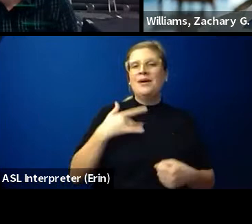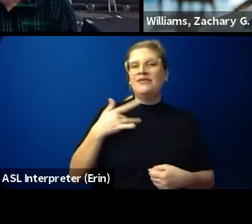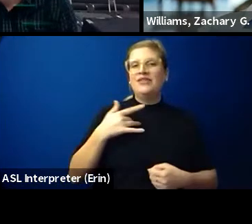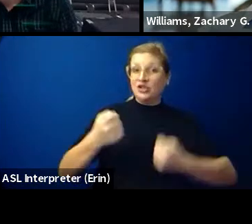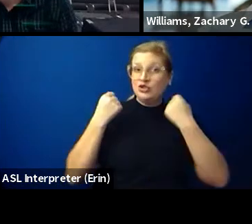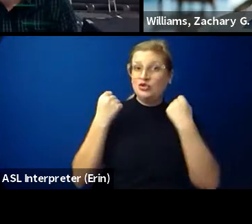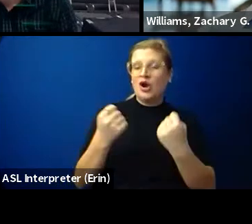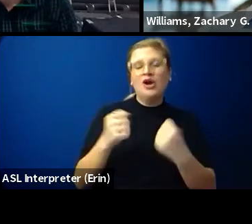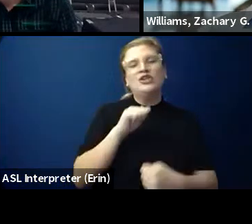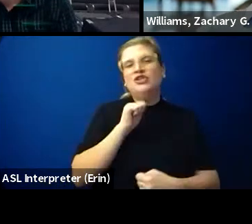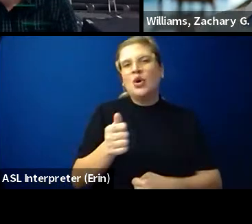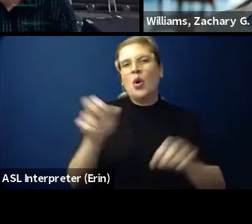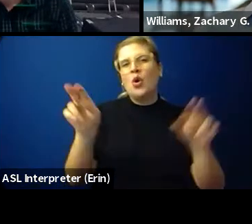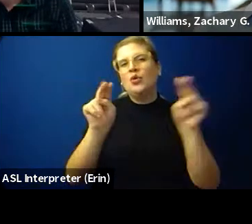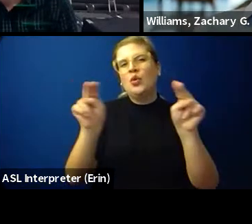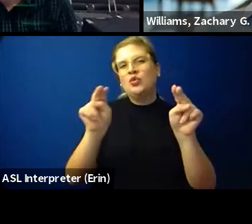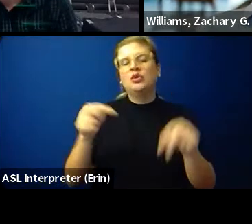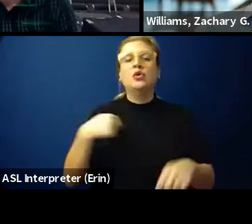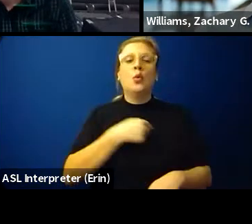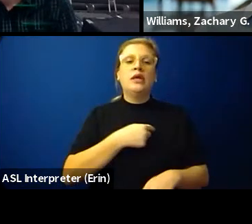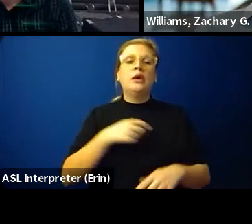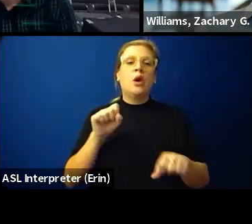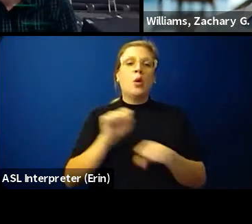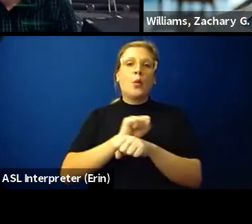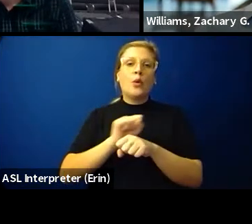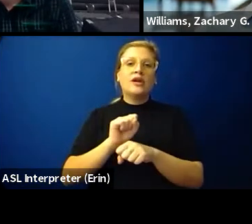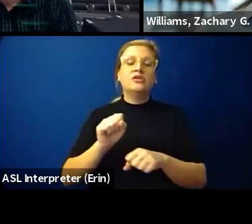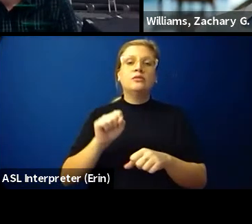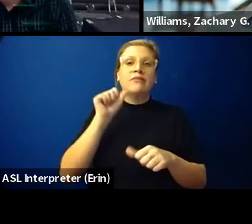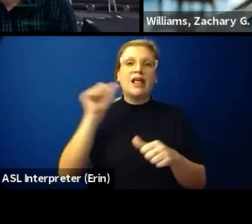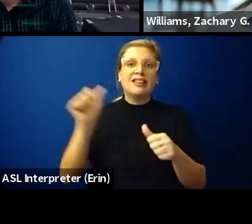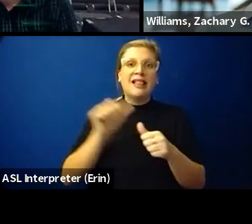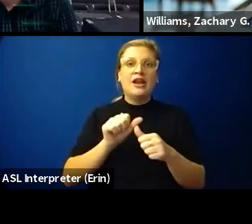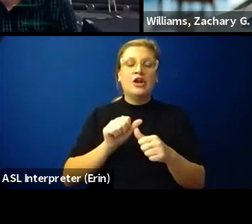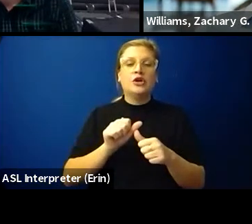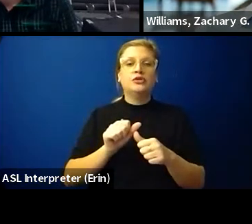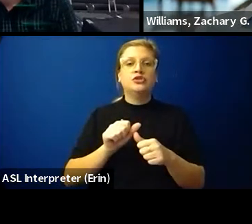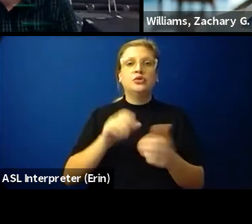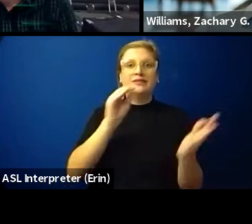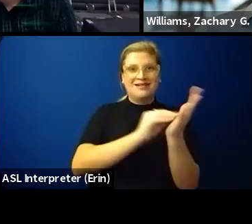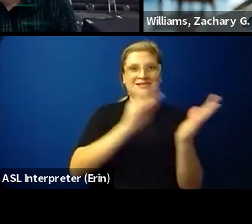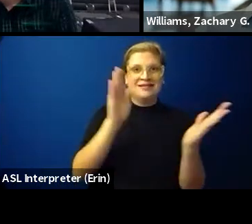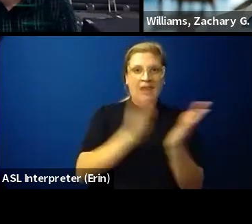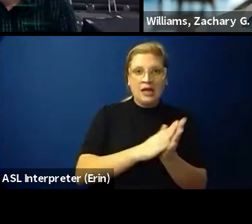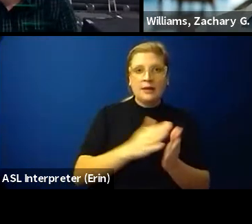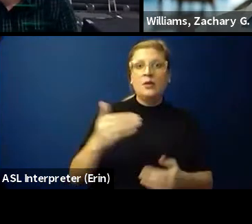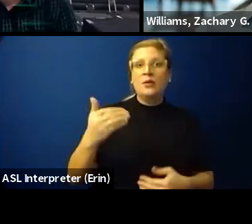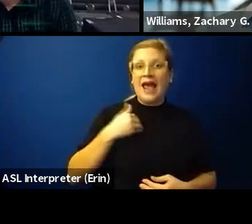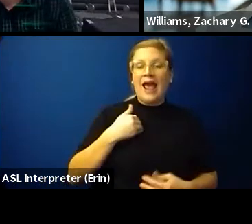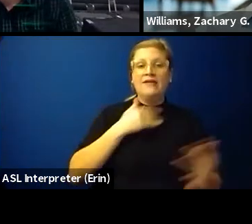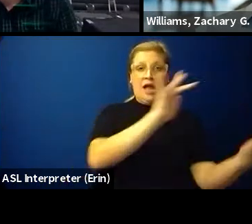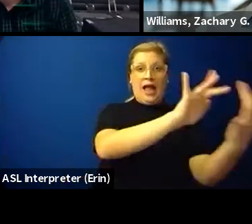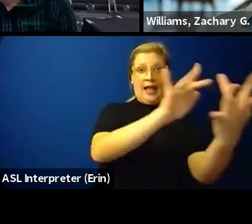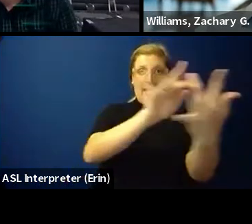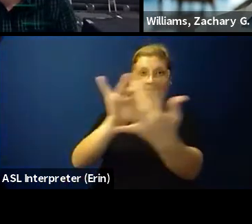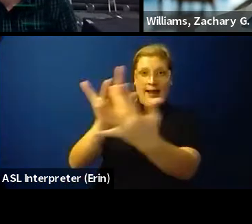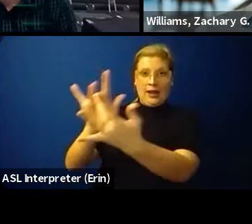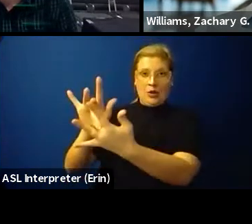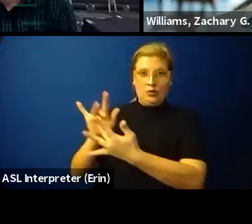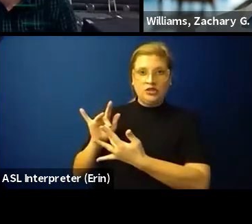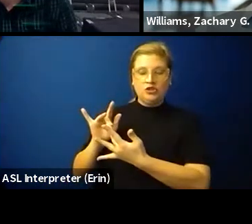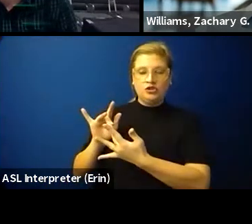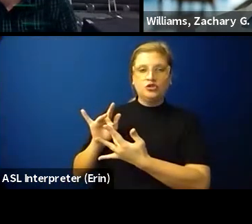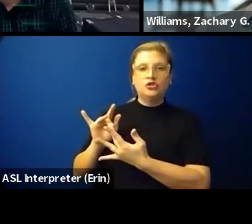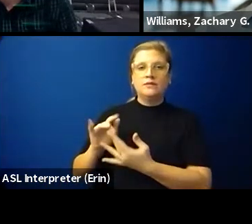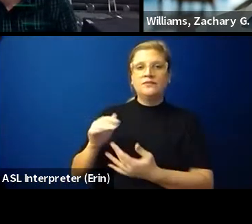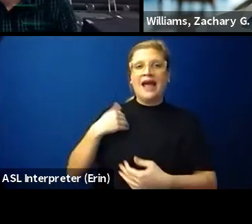currently working on a letter that just so that we have something to document showing that we have done the outreach to kind of get them